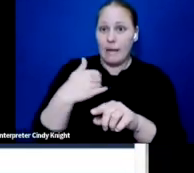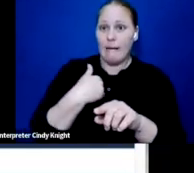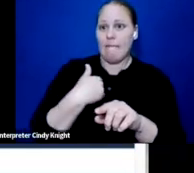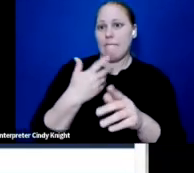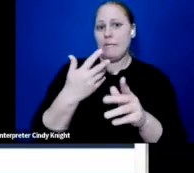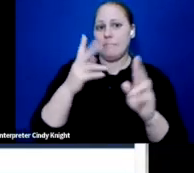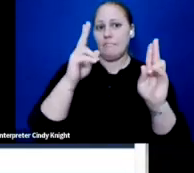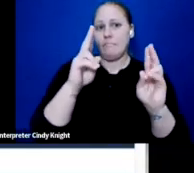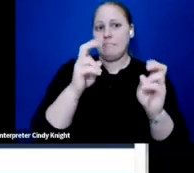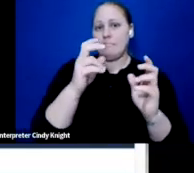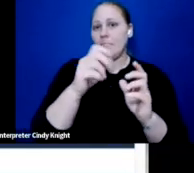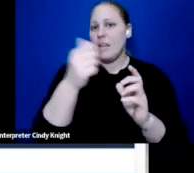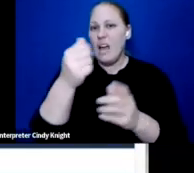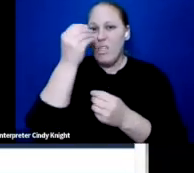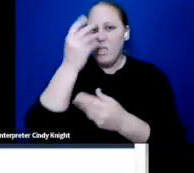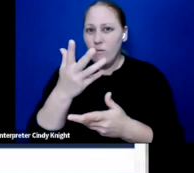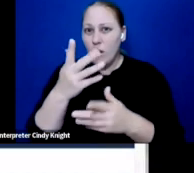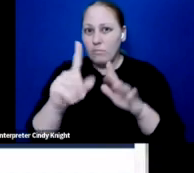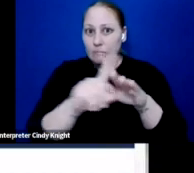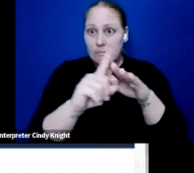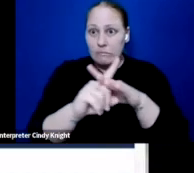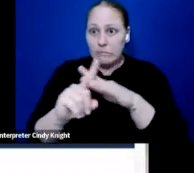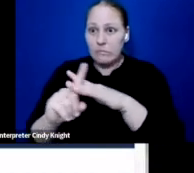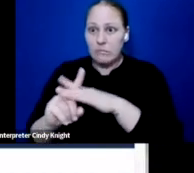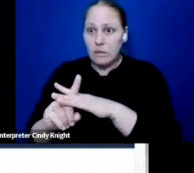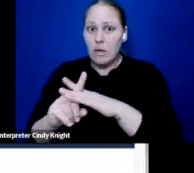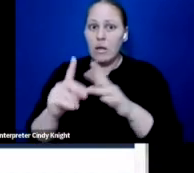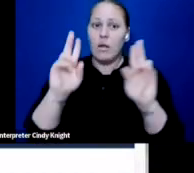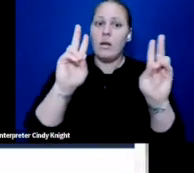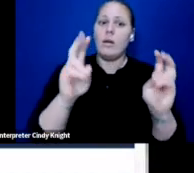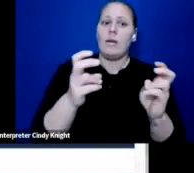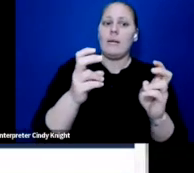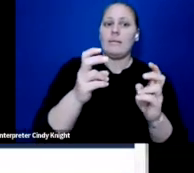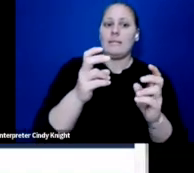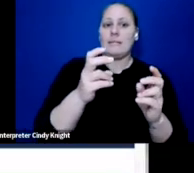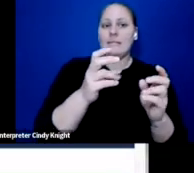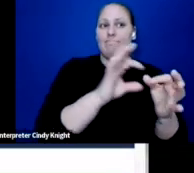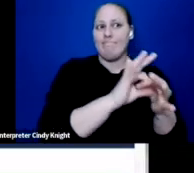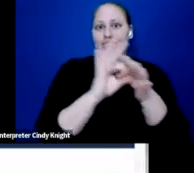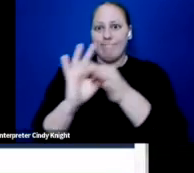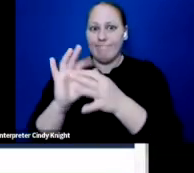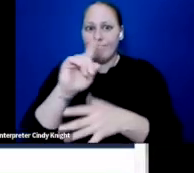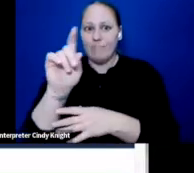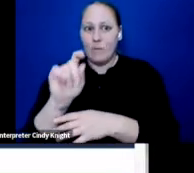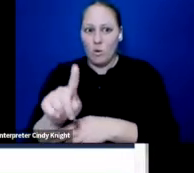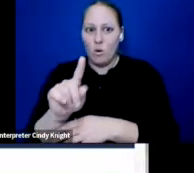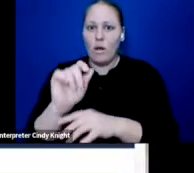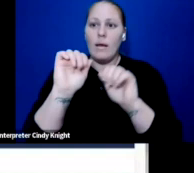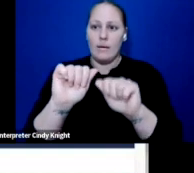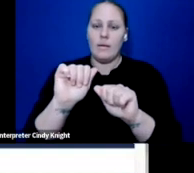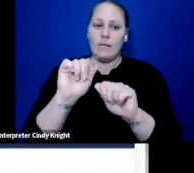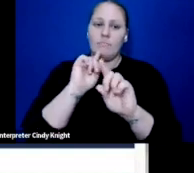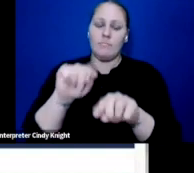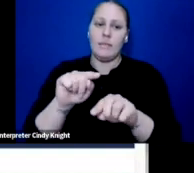other items that become required when answering that way, or conditional questions, then as you saw when we clicked yes, they'll be able to answer